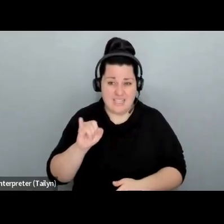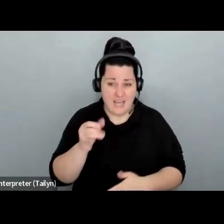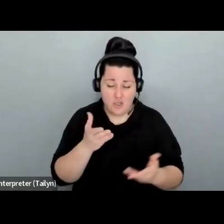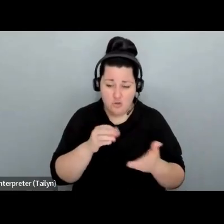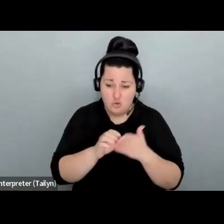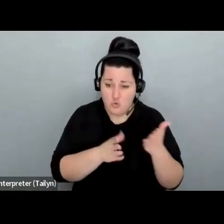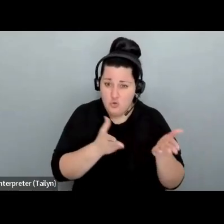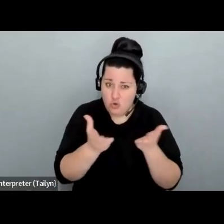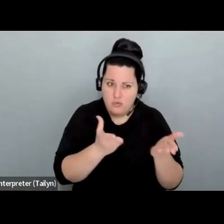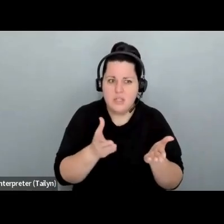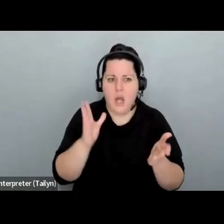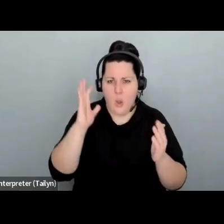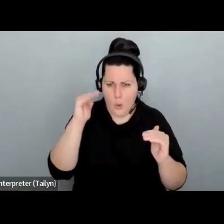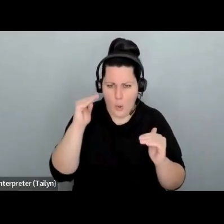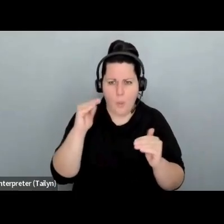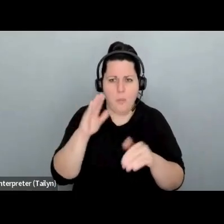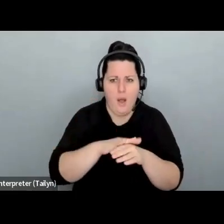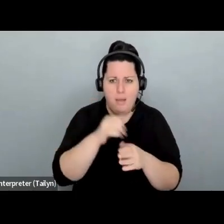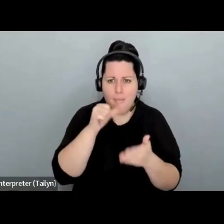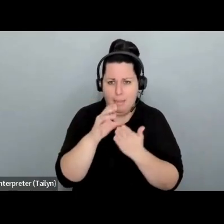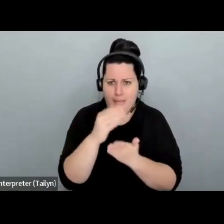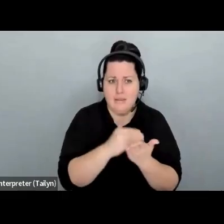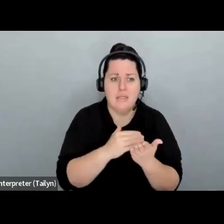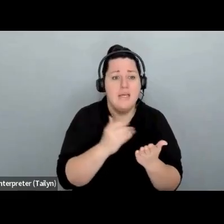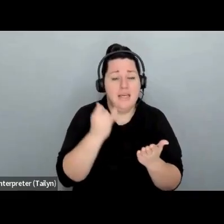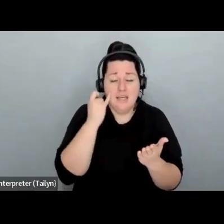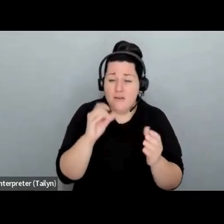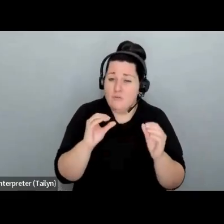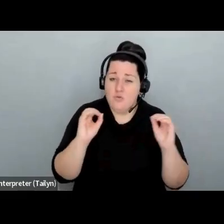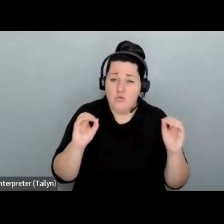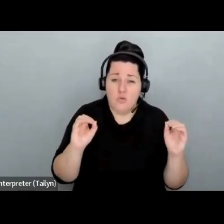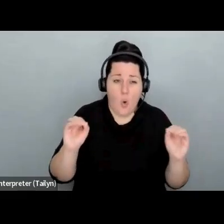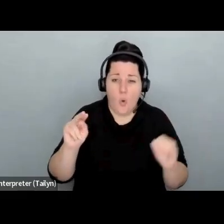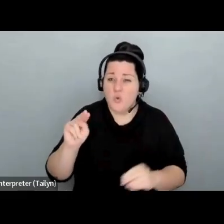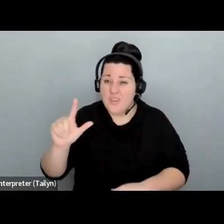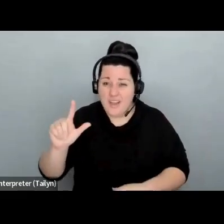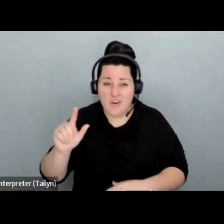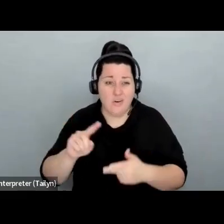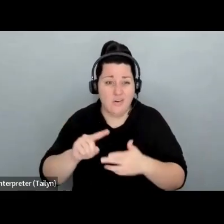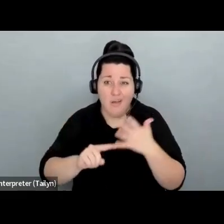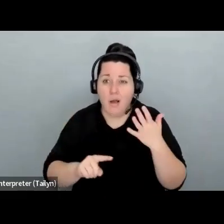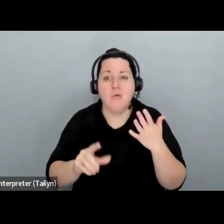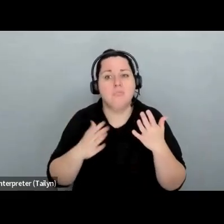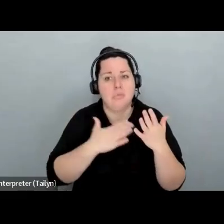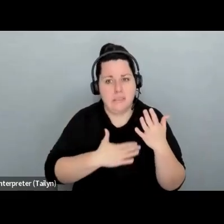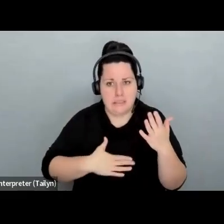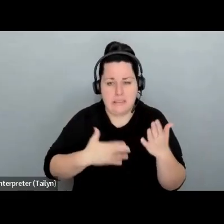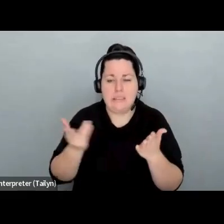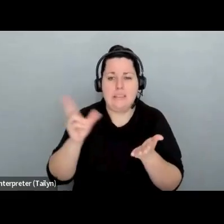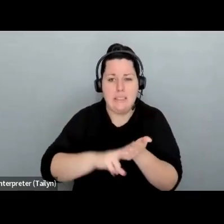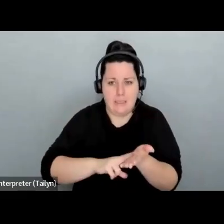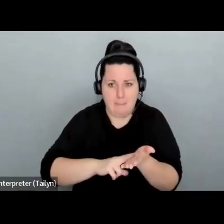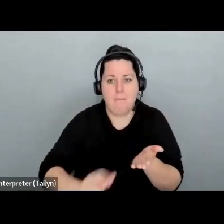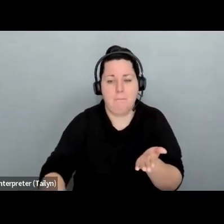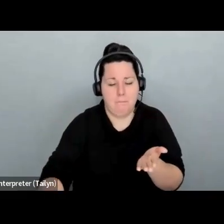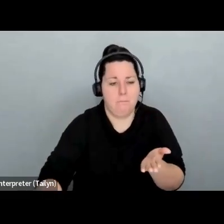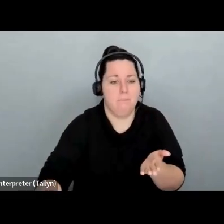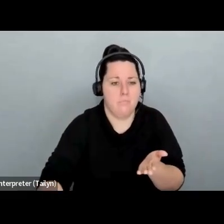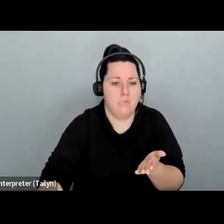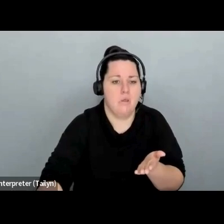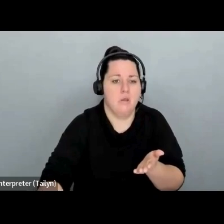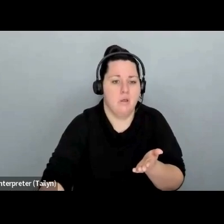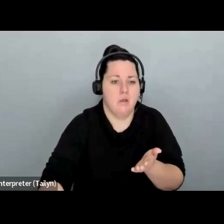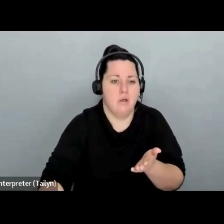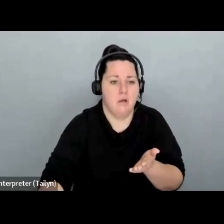you are on our mailing list. If you are not receiving newsletters and other kind of communication from us, please do sign up for that.